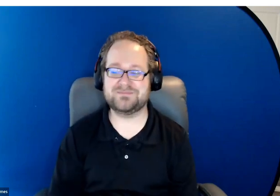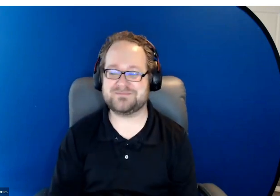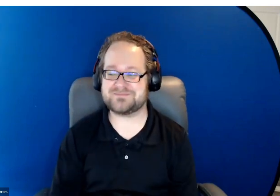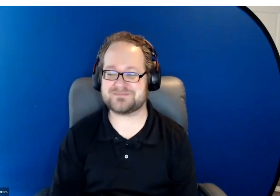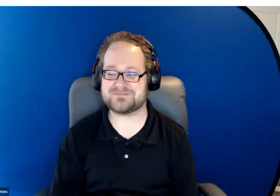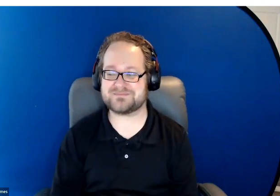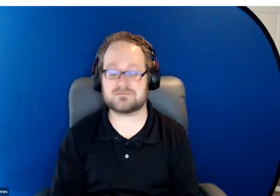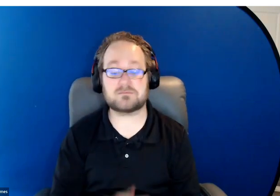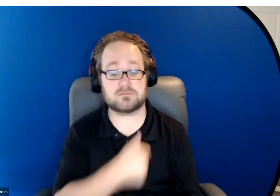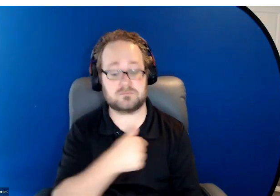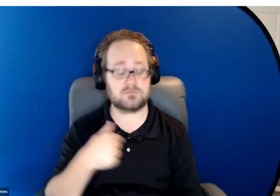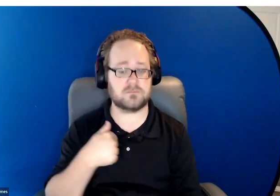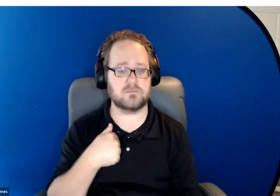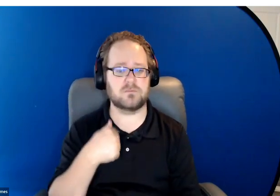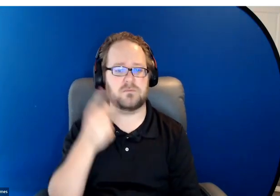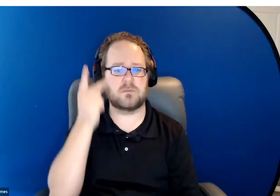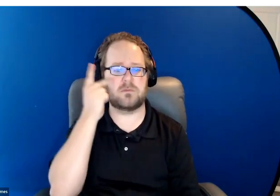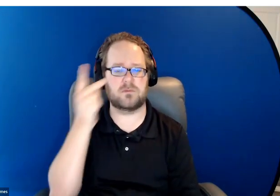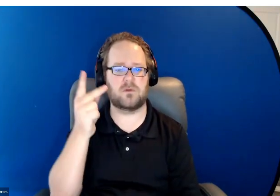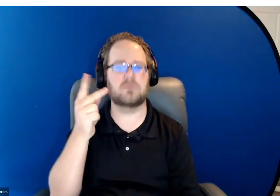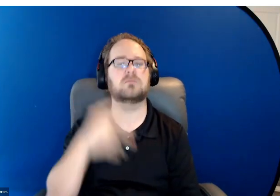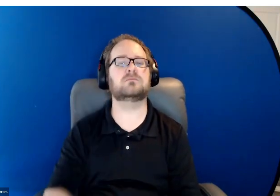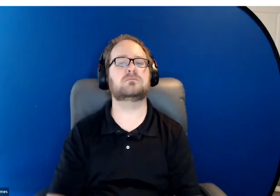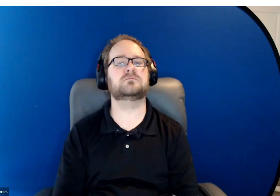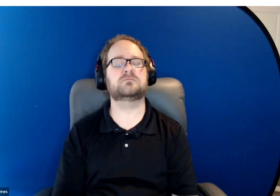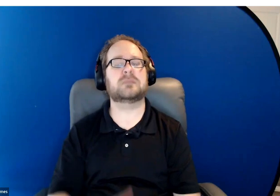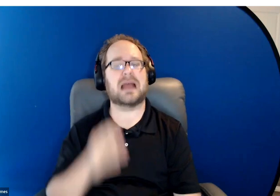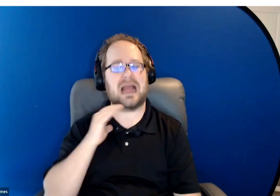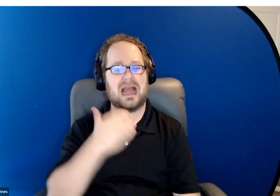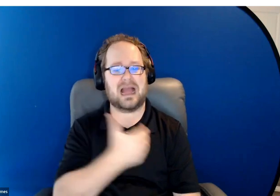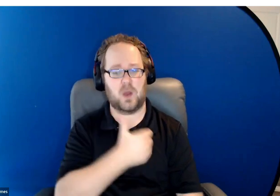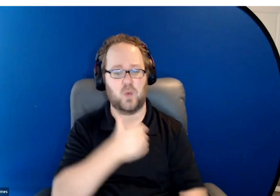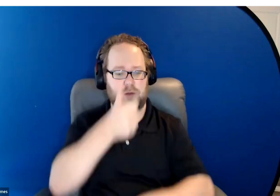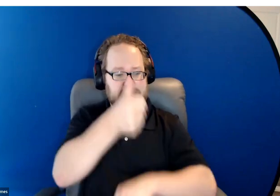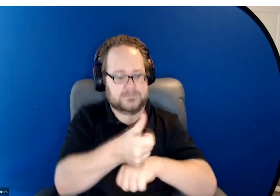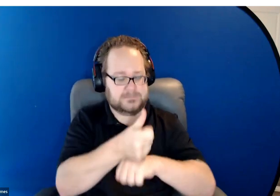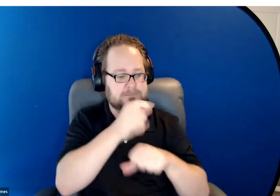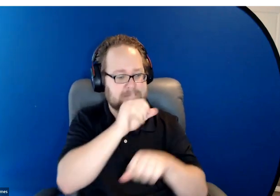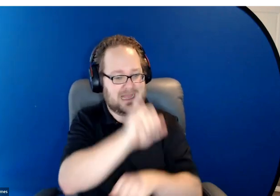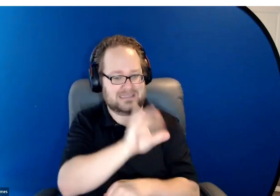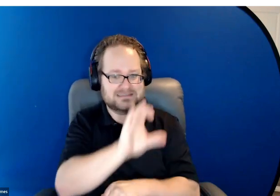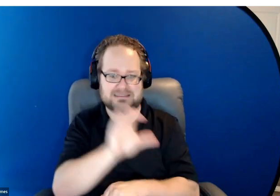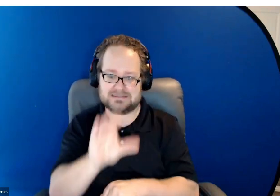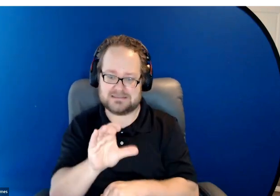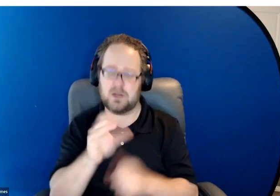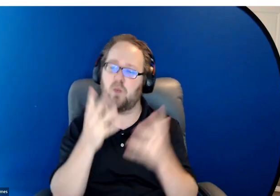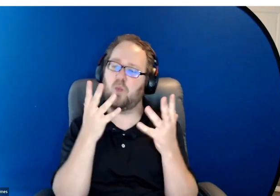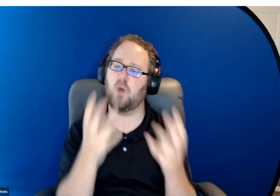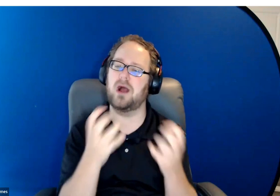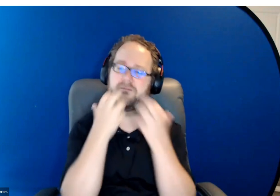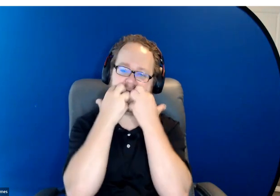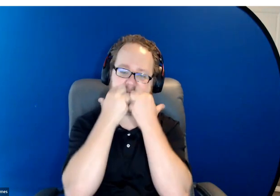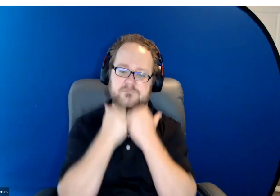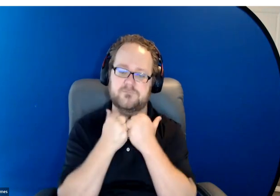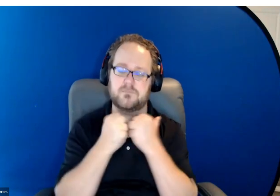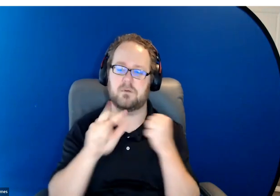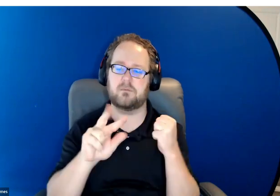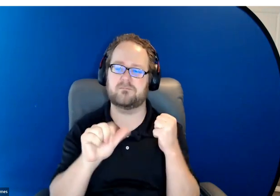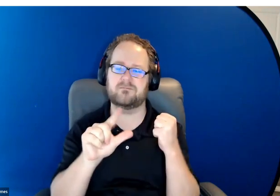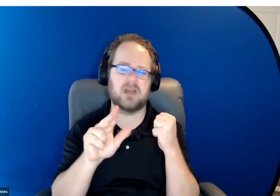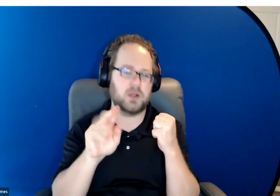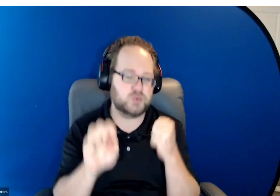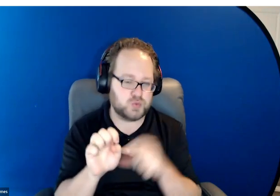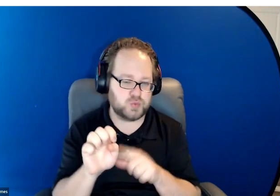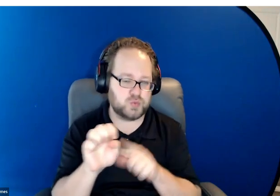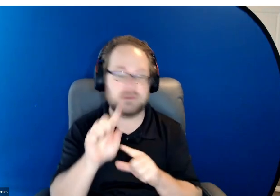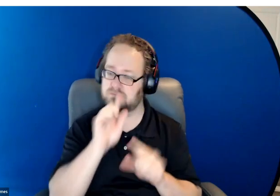also thought values were incredibly important and really serve as a foundation for the ICC's collective efforts